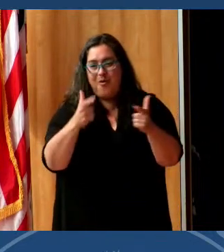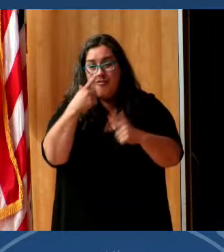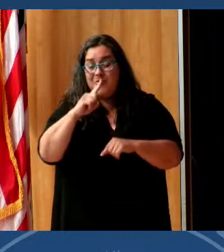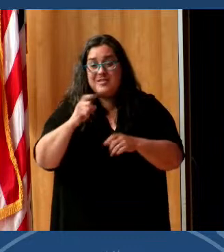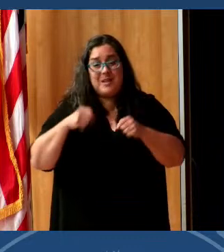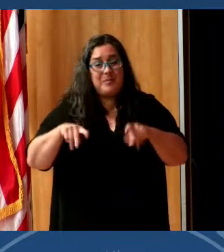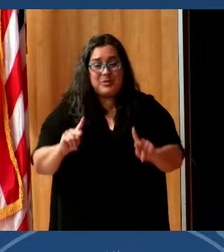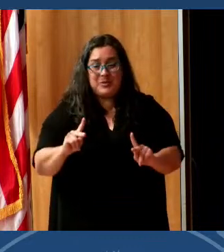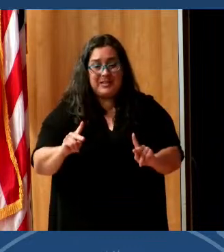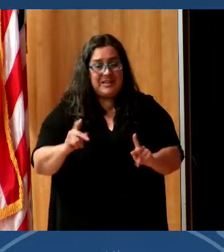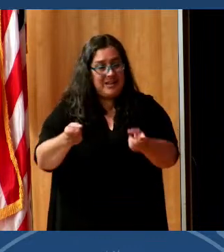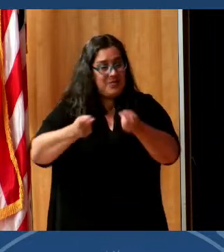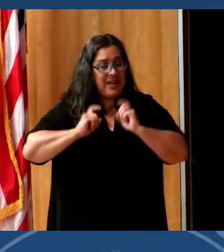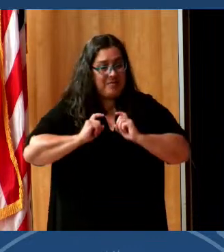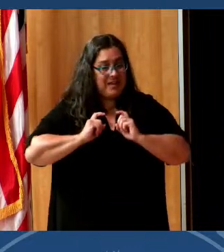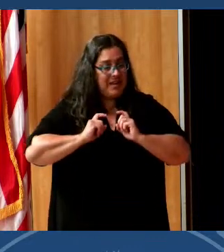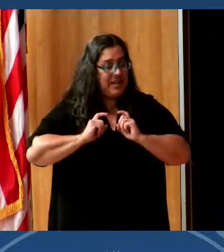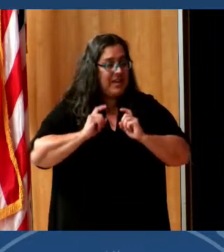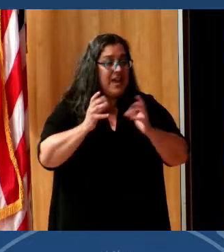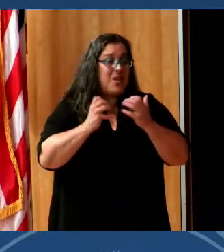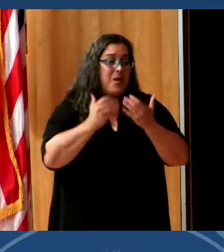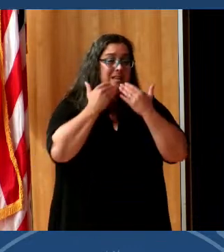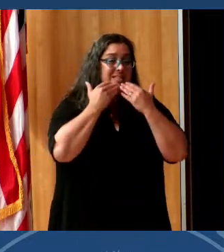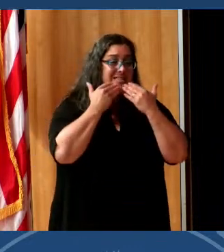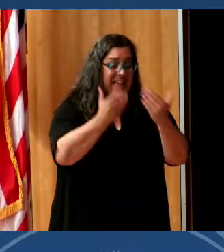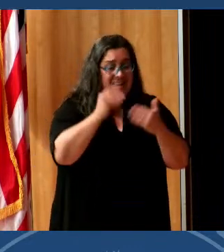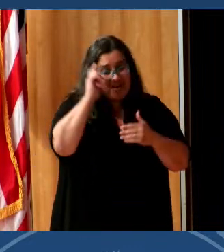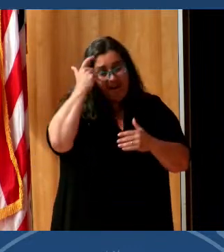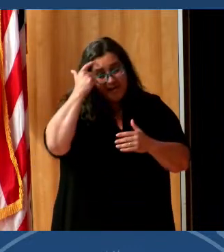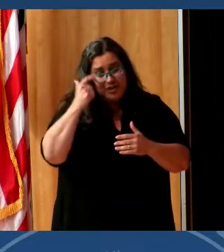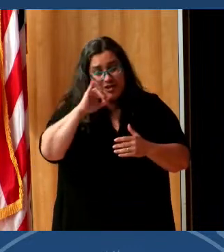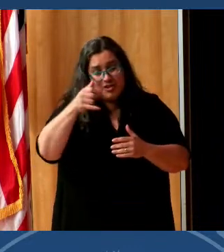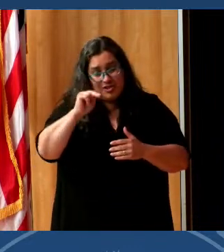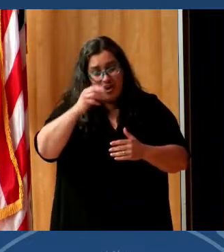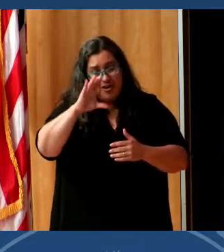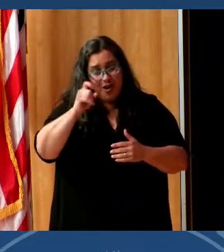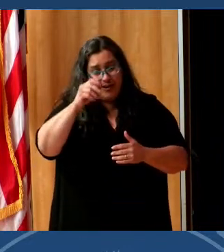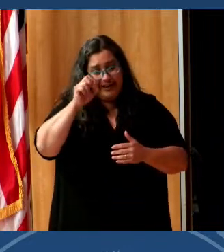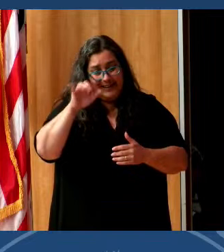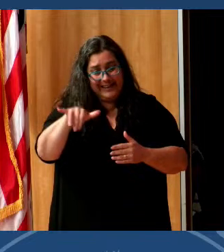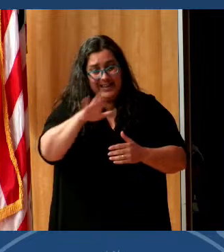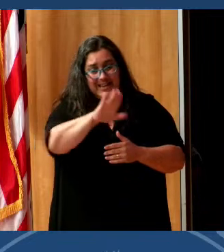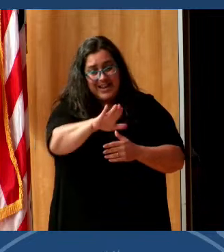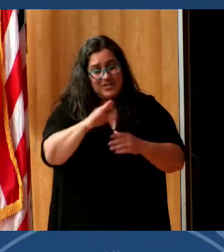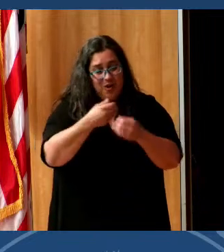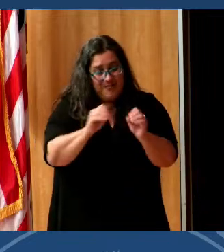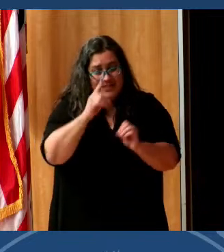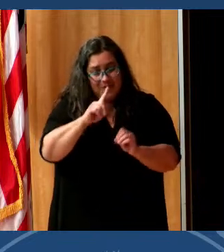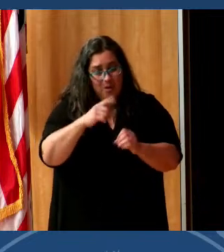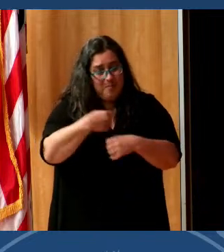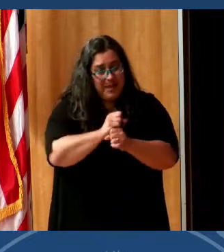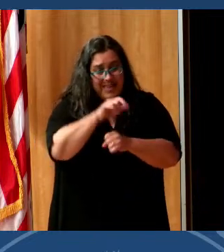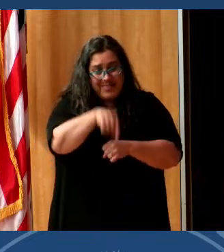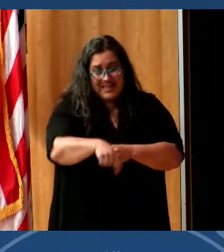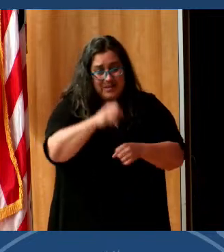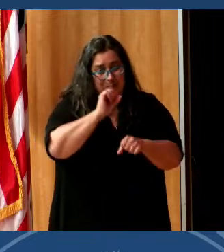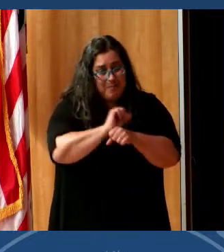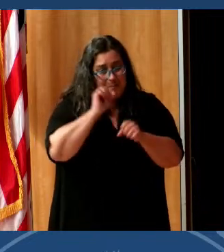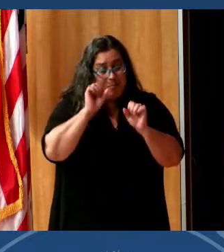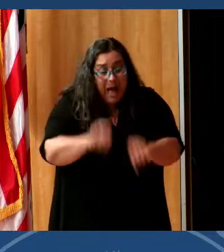opportunity that you have given me, and I would like to thank Governor John Carney and his office for making this possible for us